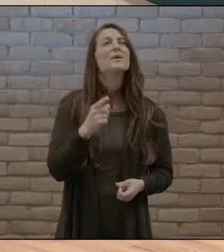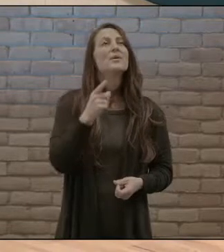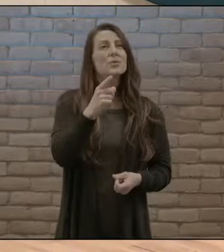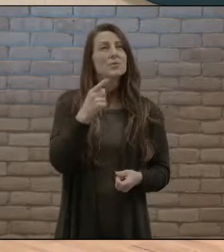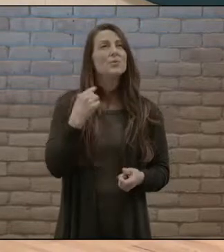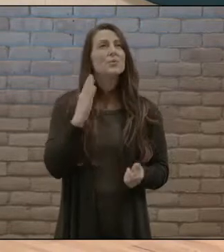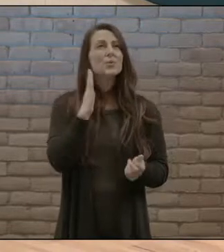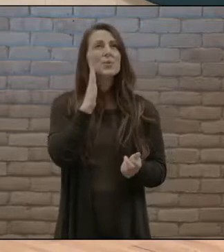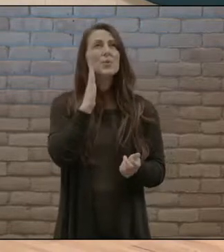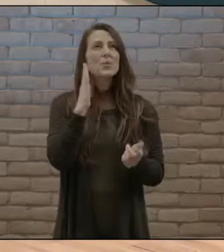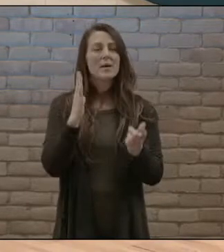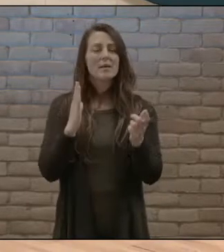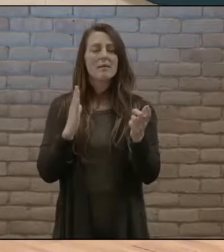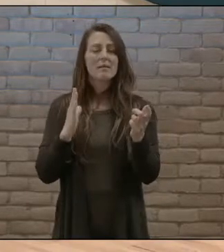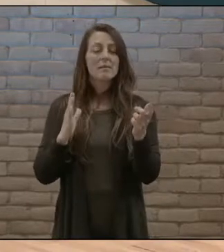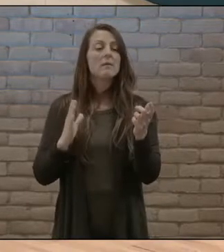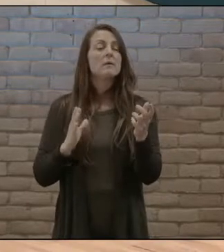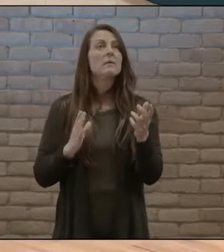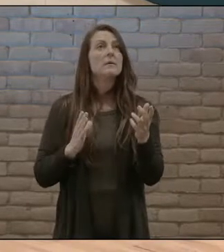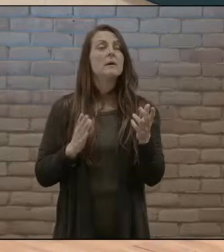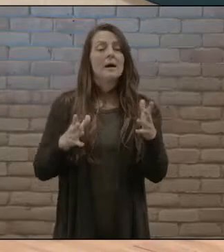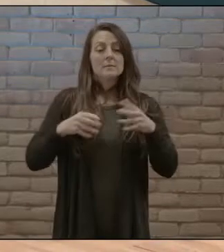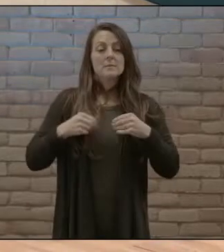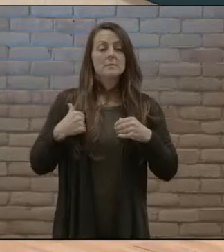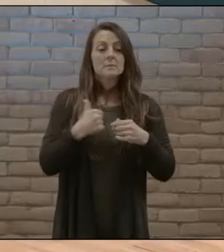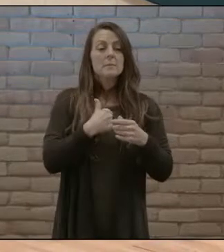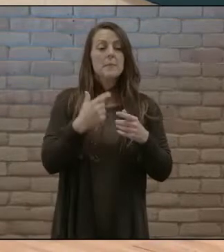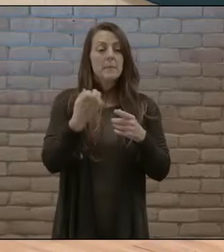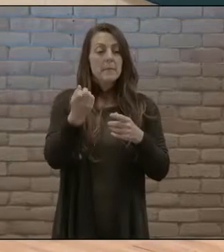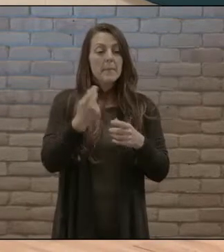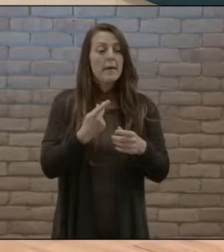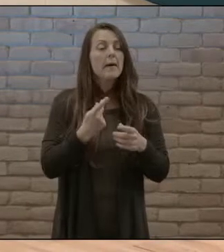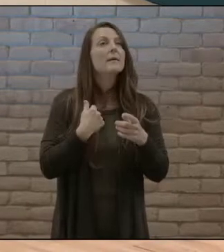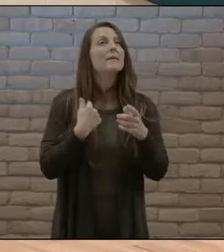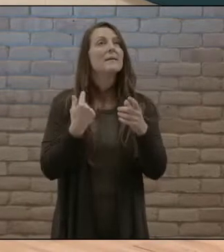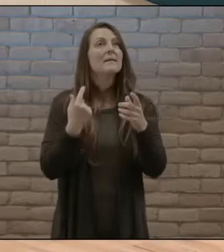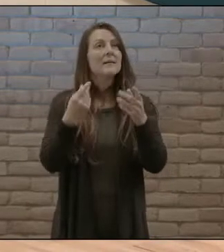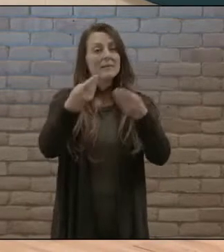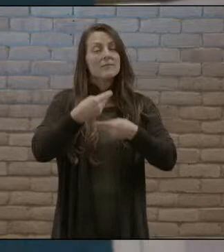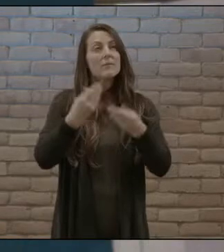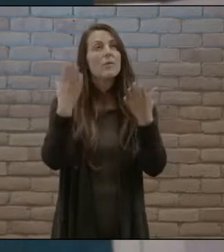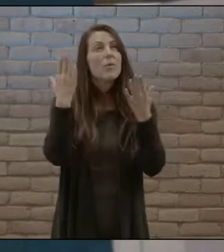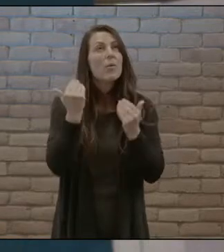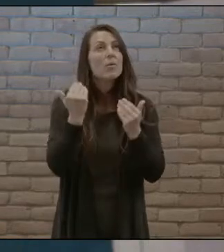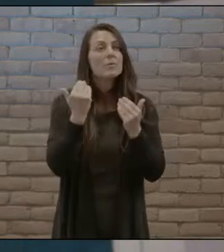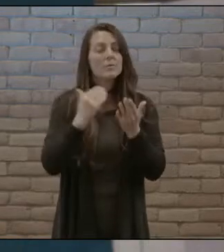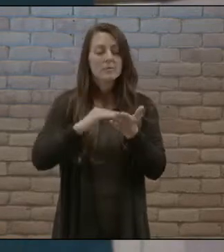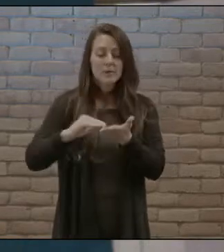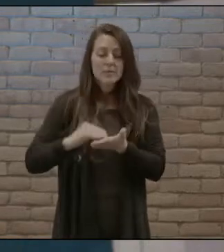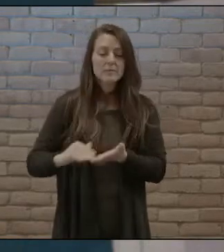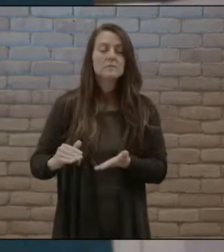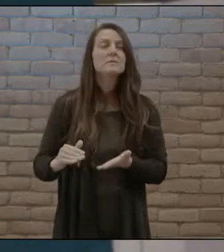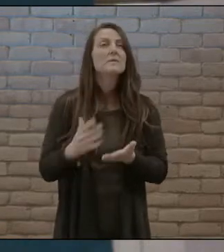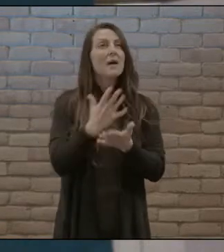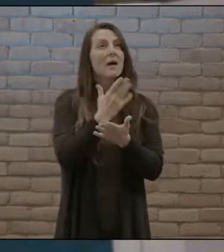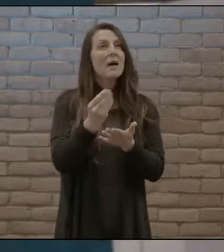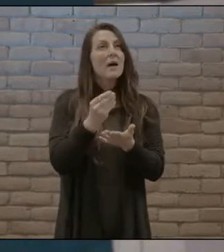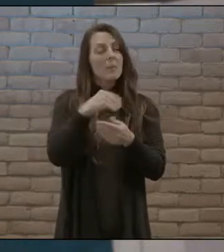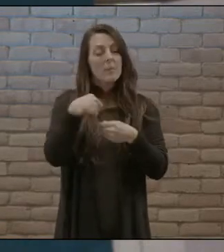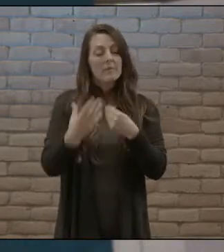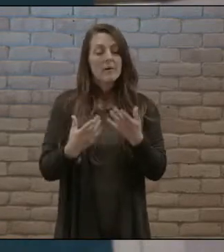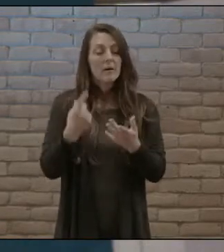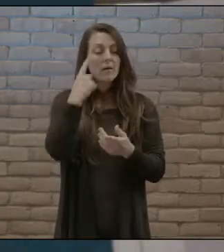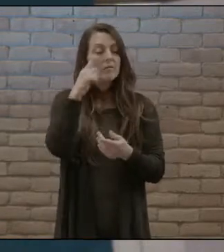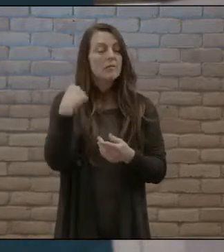reconciling us, giving us hope, giving us forgiveness, and providing for us in